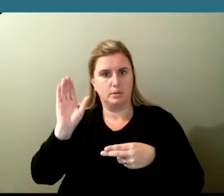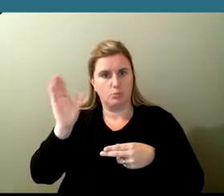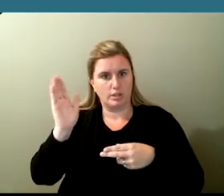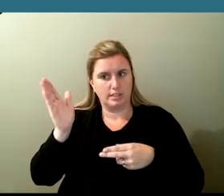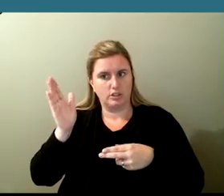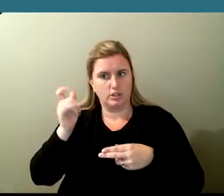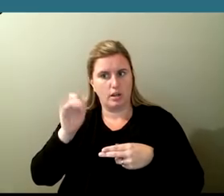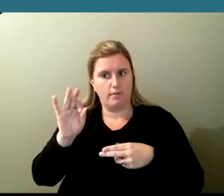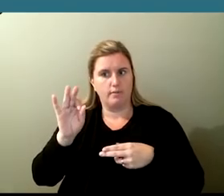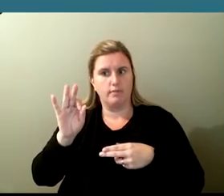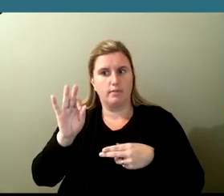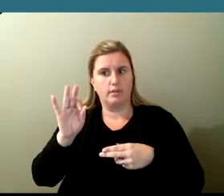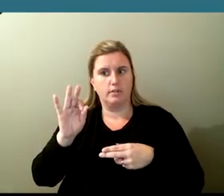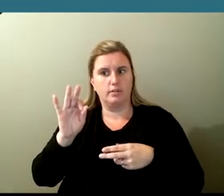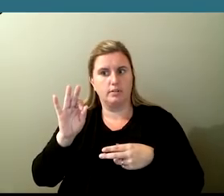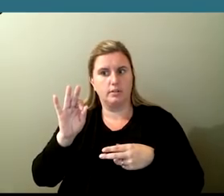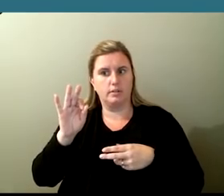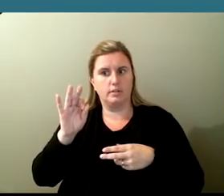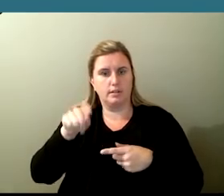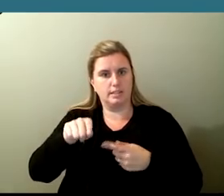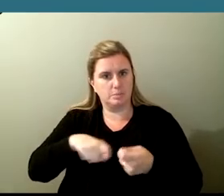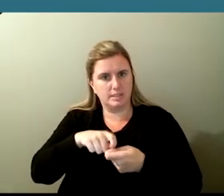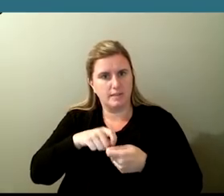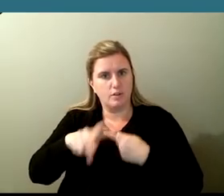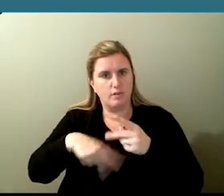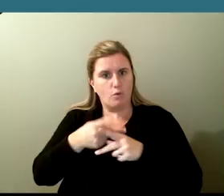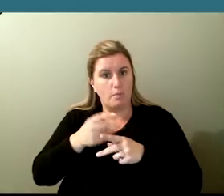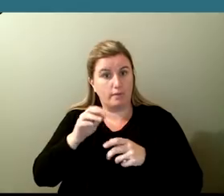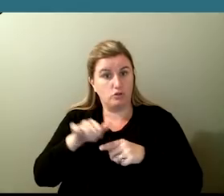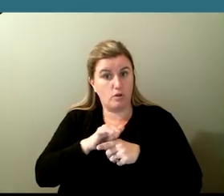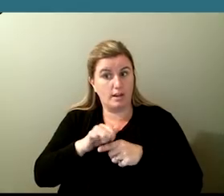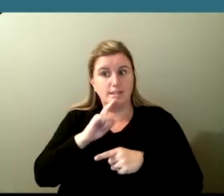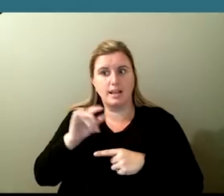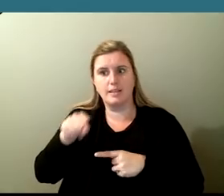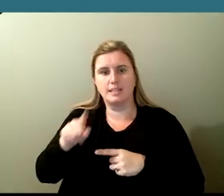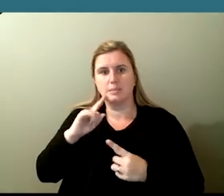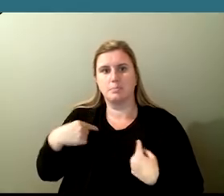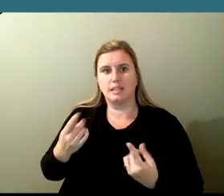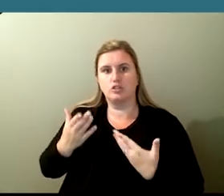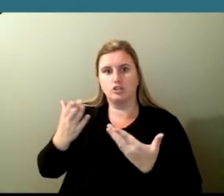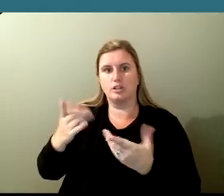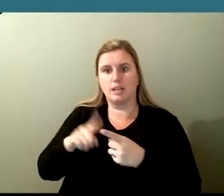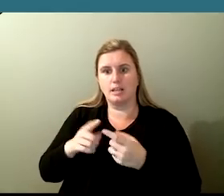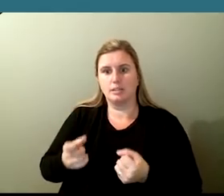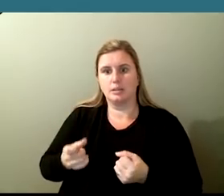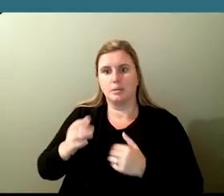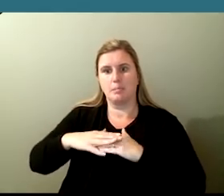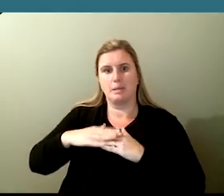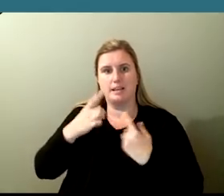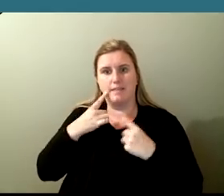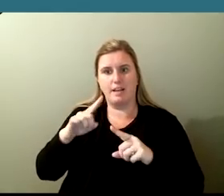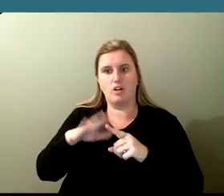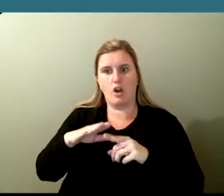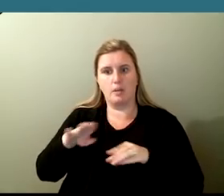presentation of this specific format of training, it's that it's been suggested as minimally effective on the behavior of